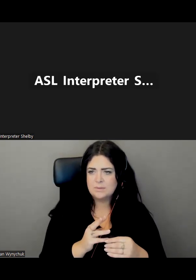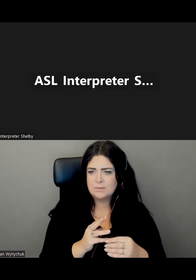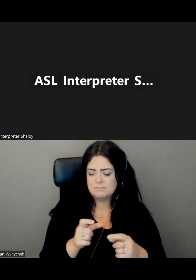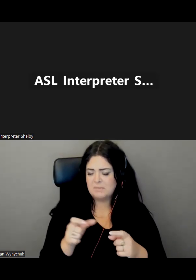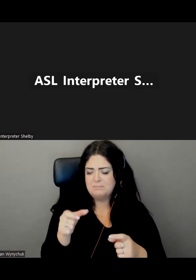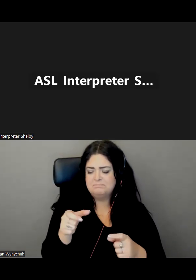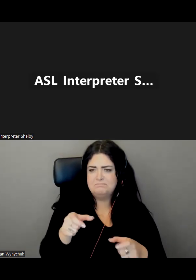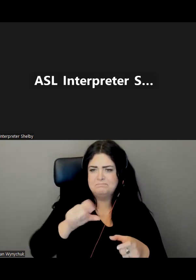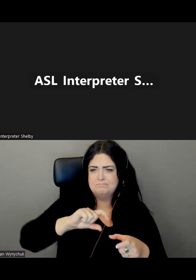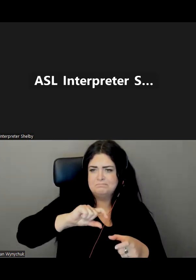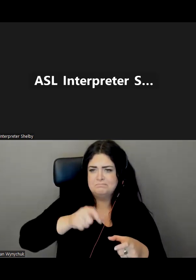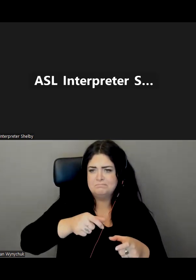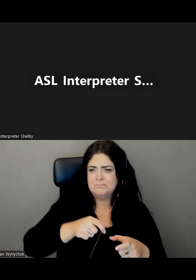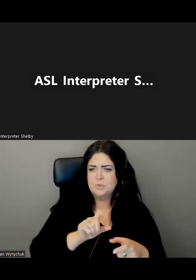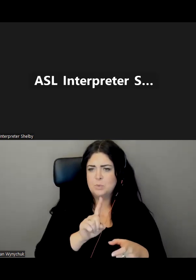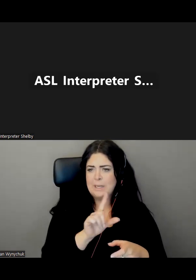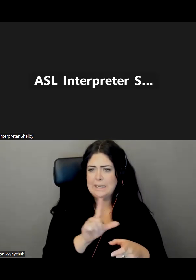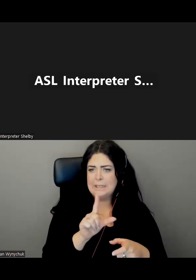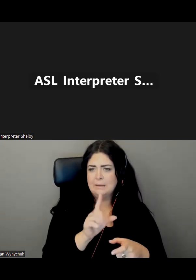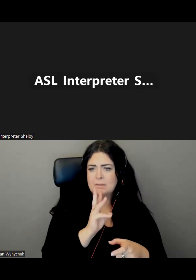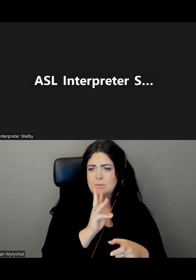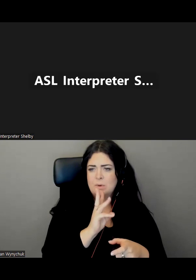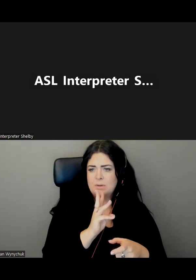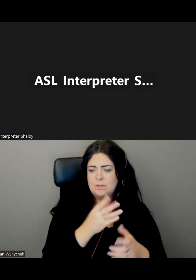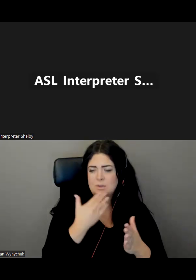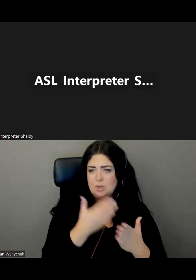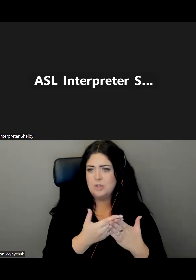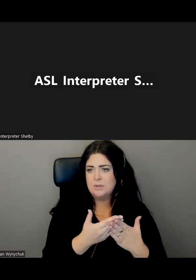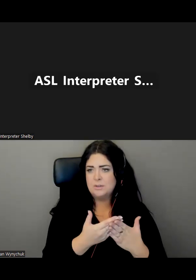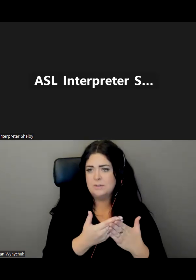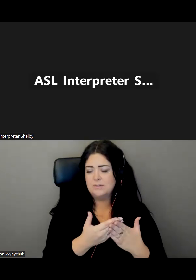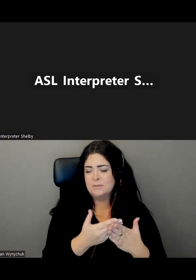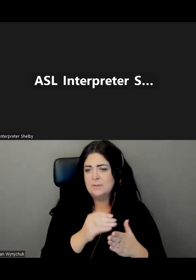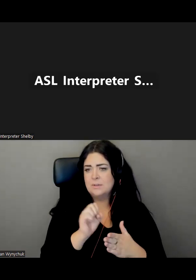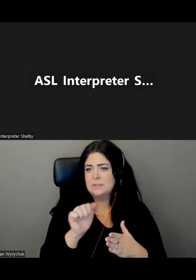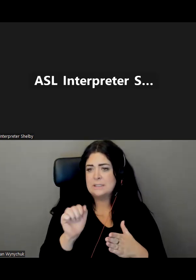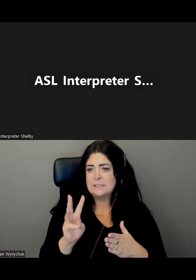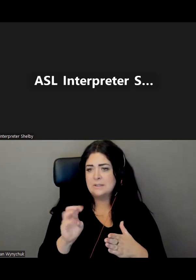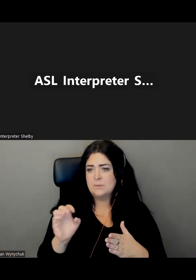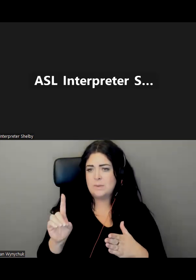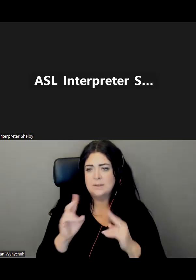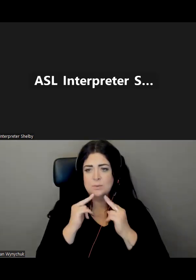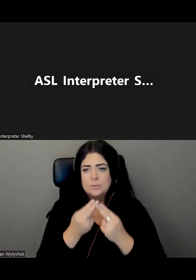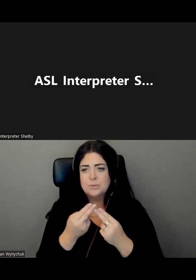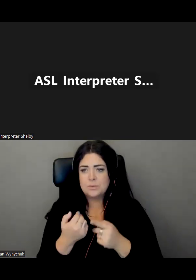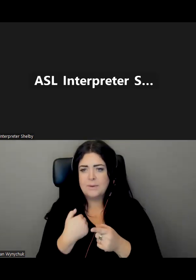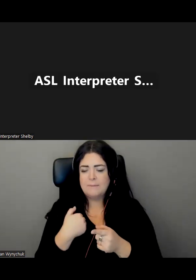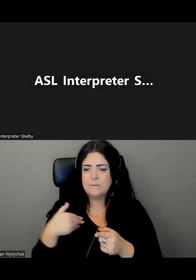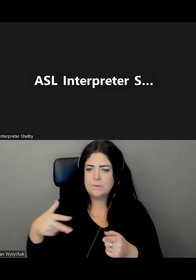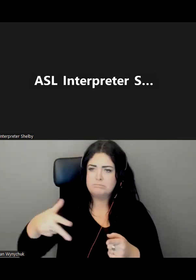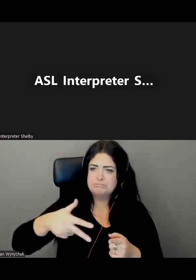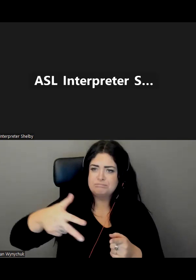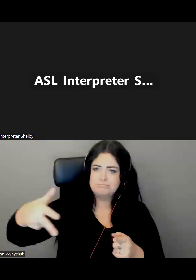something to a liter of water. And that's another really great way to use the seaweed nutrients. You can just water that